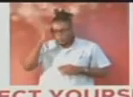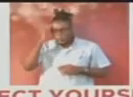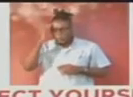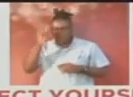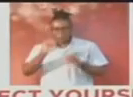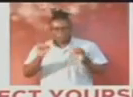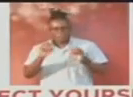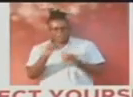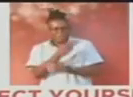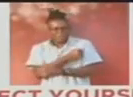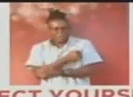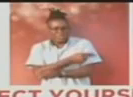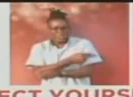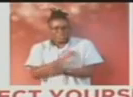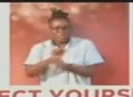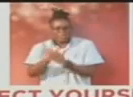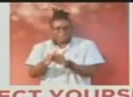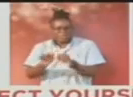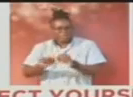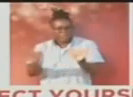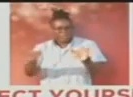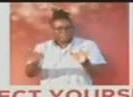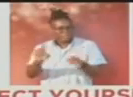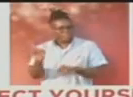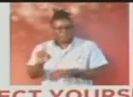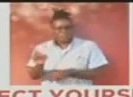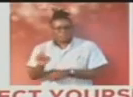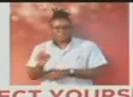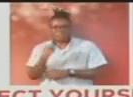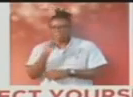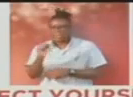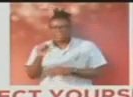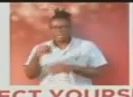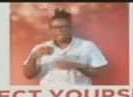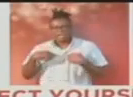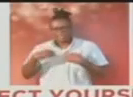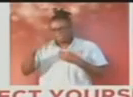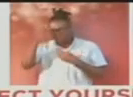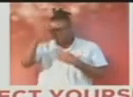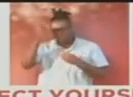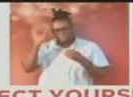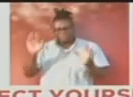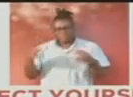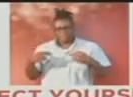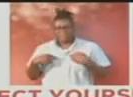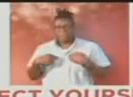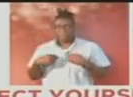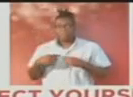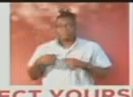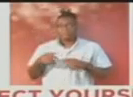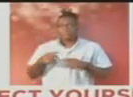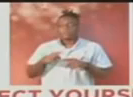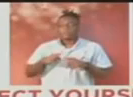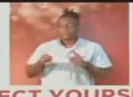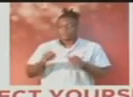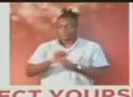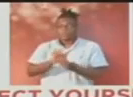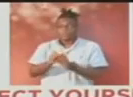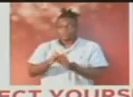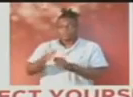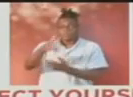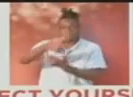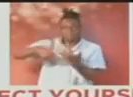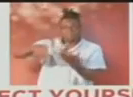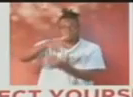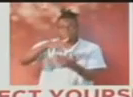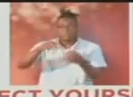particular institution. Now, we do need to bear in mind that as this virus circulates throughout the entire population, you will find